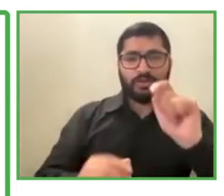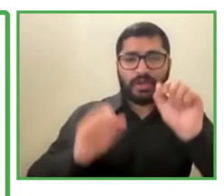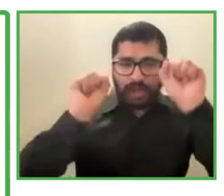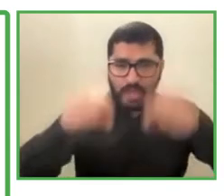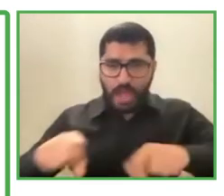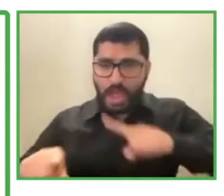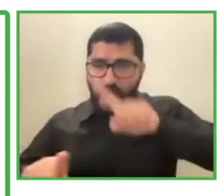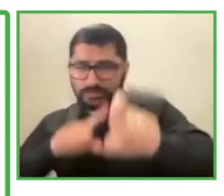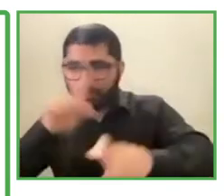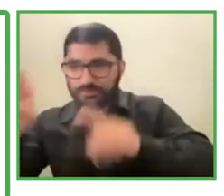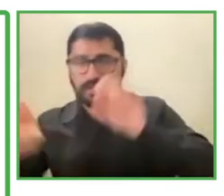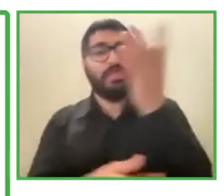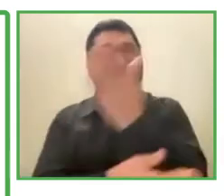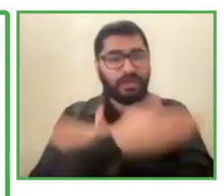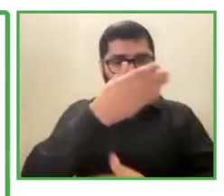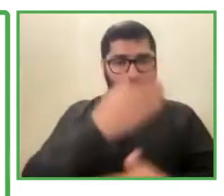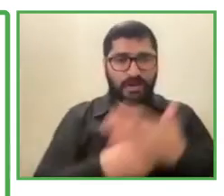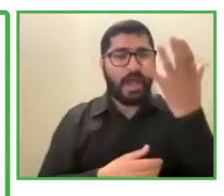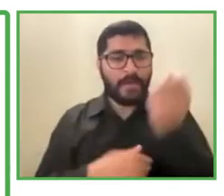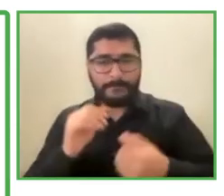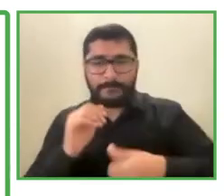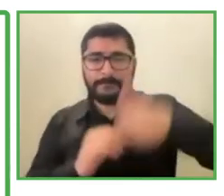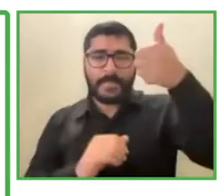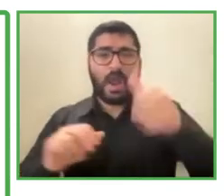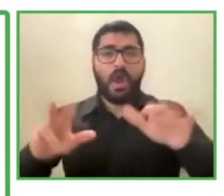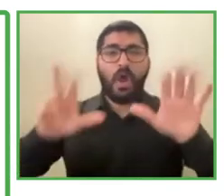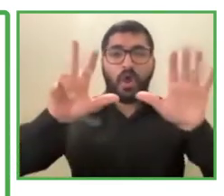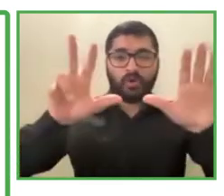disabilities, employing over 28,000 people with